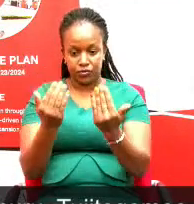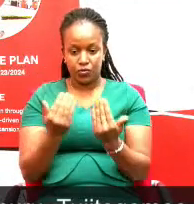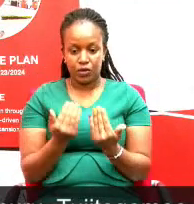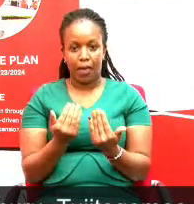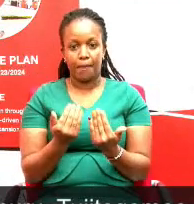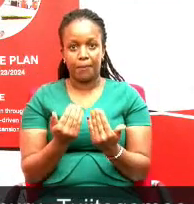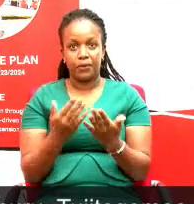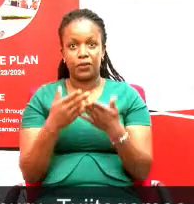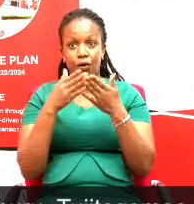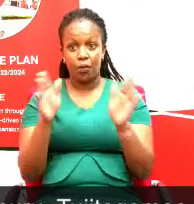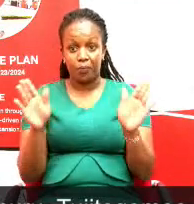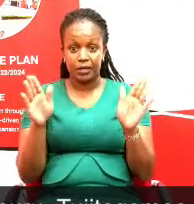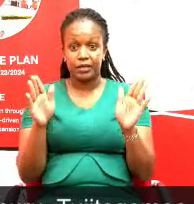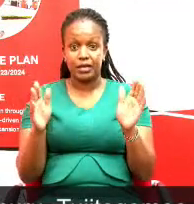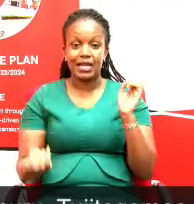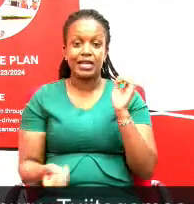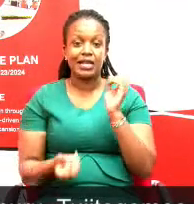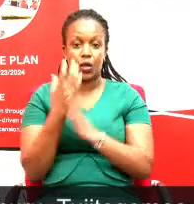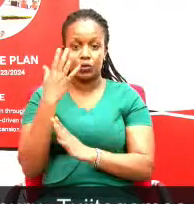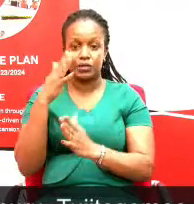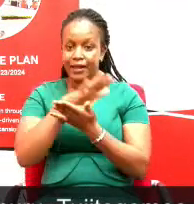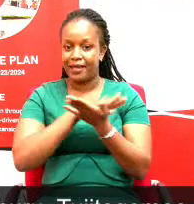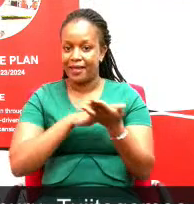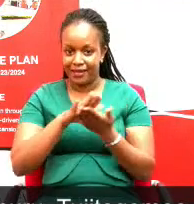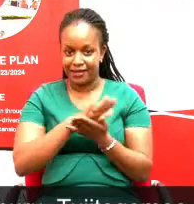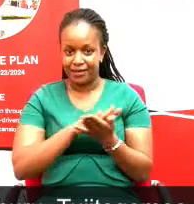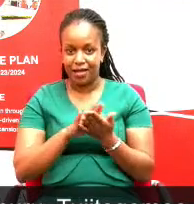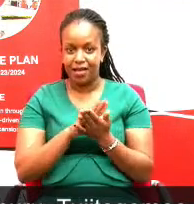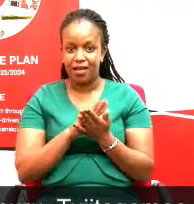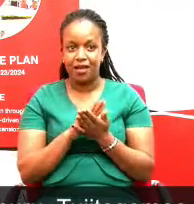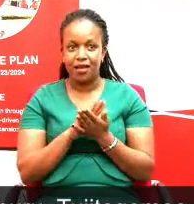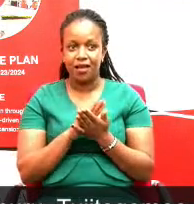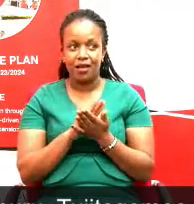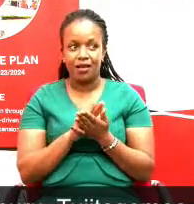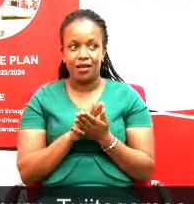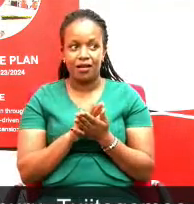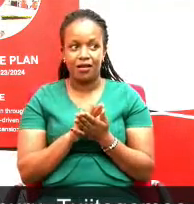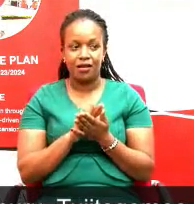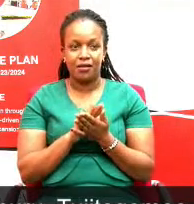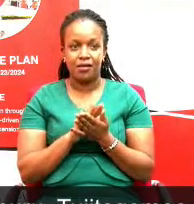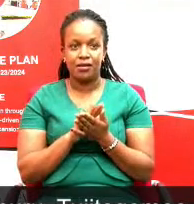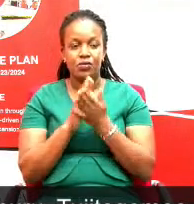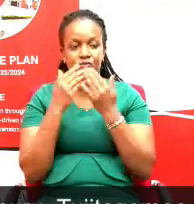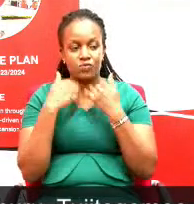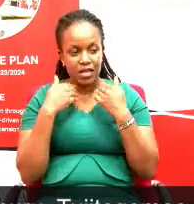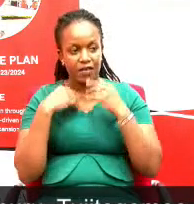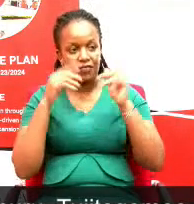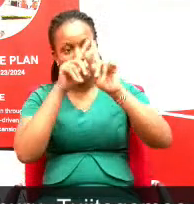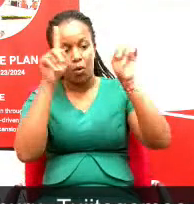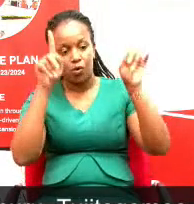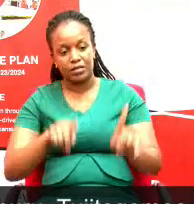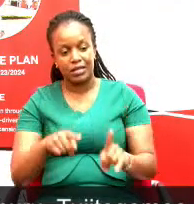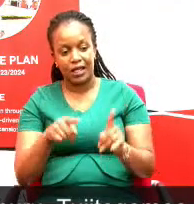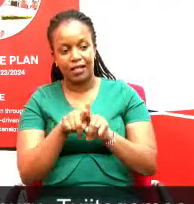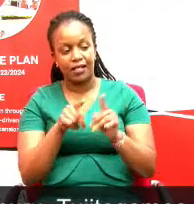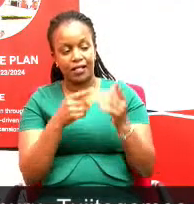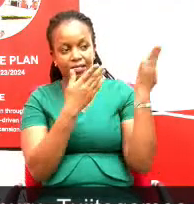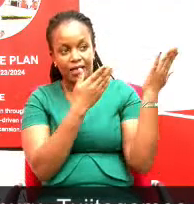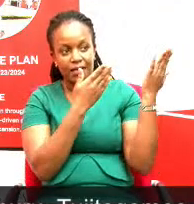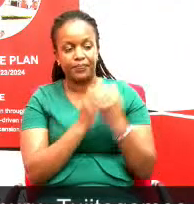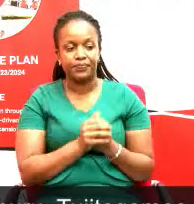unveiling booth where we are going to, yes, to the unveiling booth over there. Thank you.